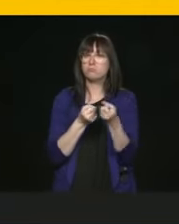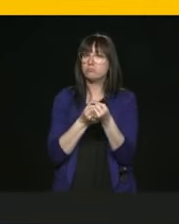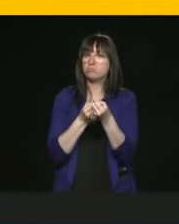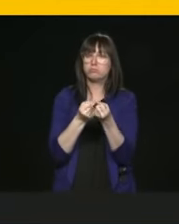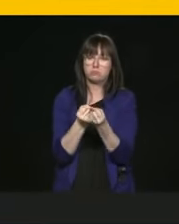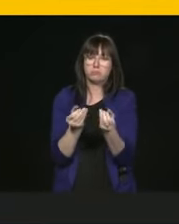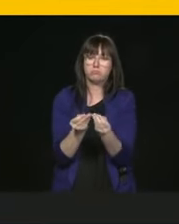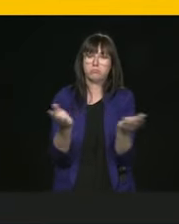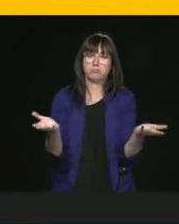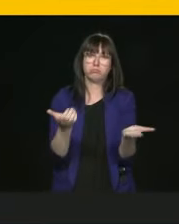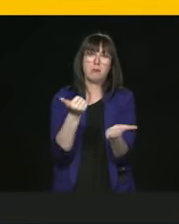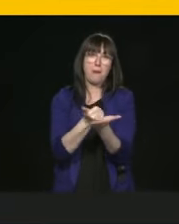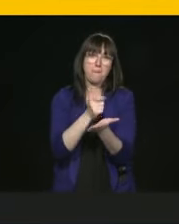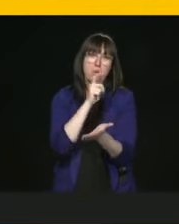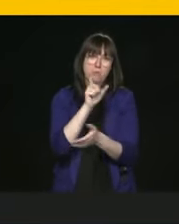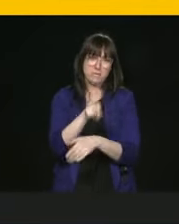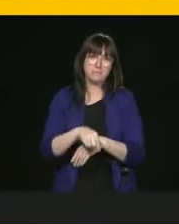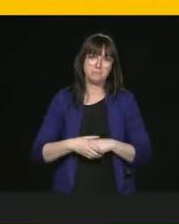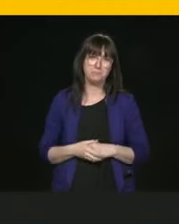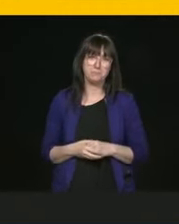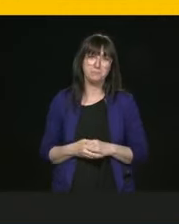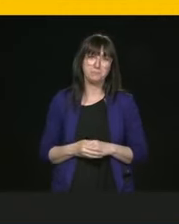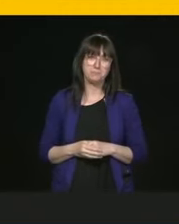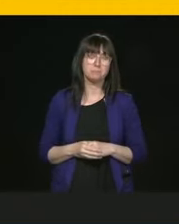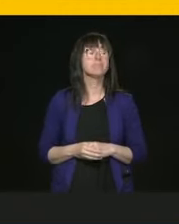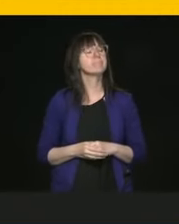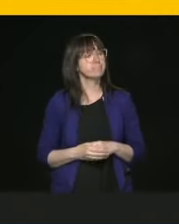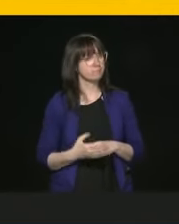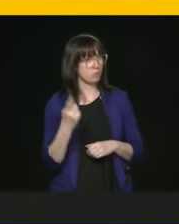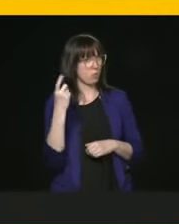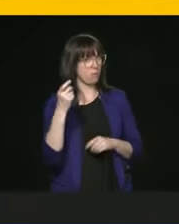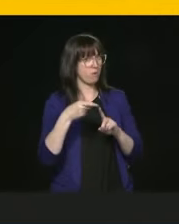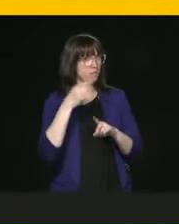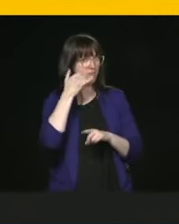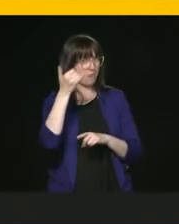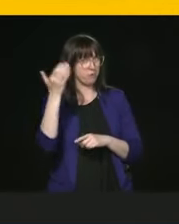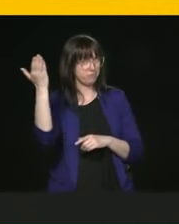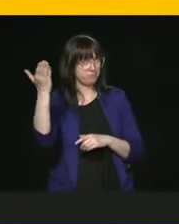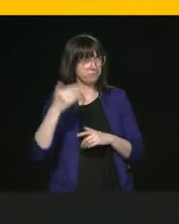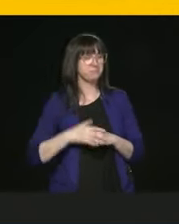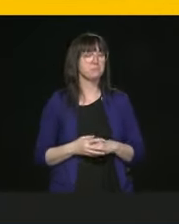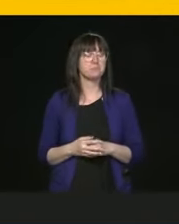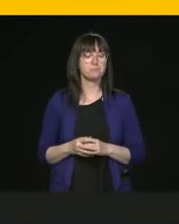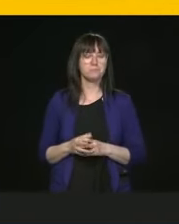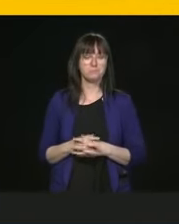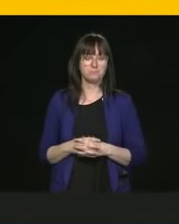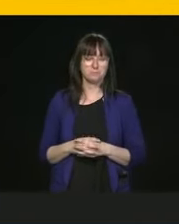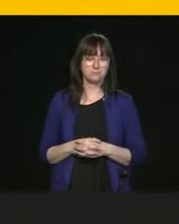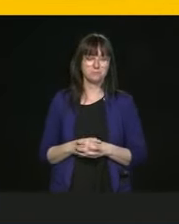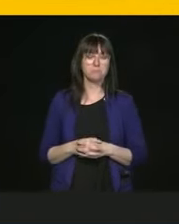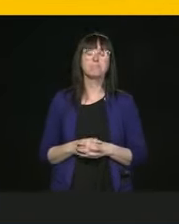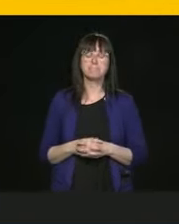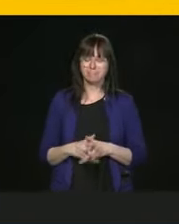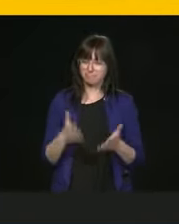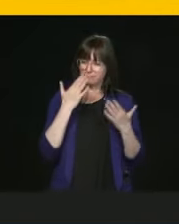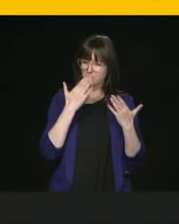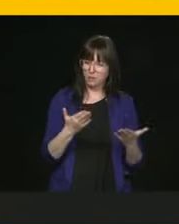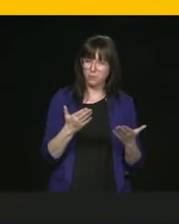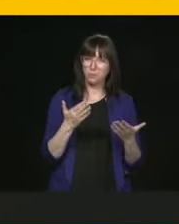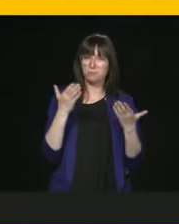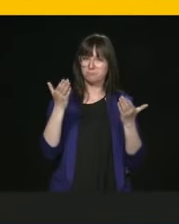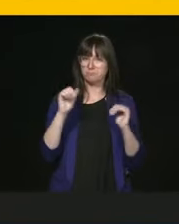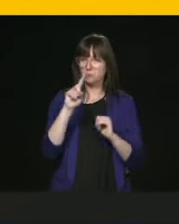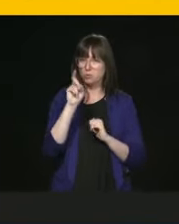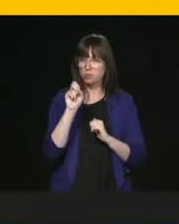out to people that we need to. Thank you. And we'll take one more question on the phone. Operator. Merci. Thank you. Next